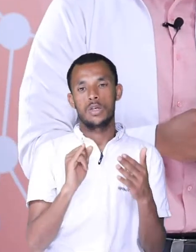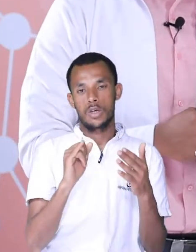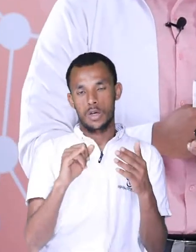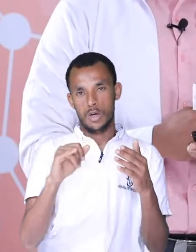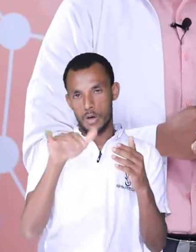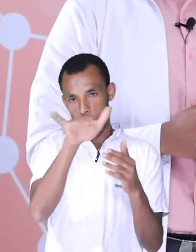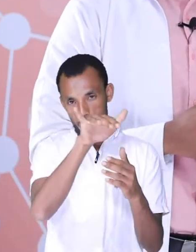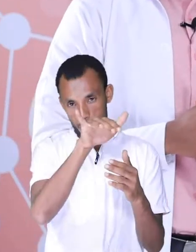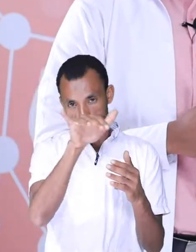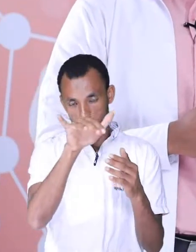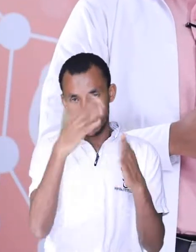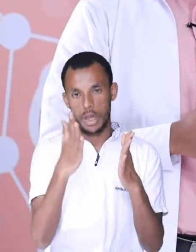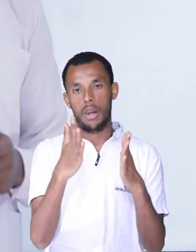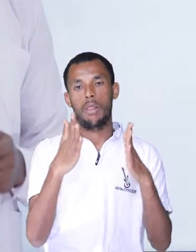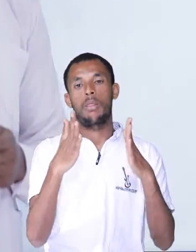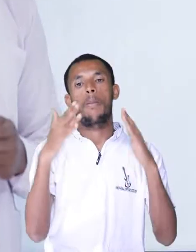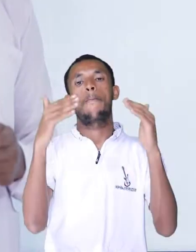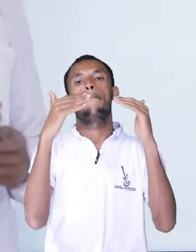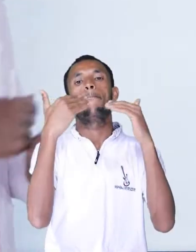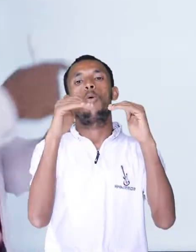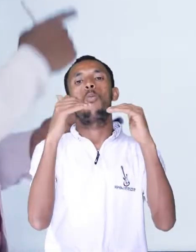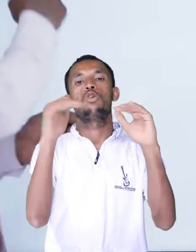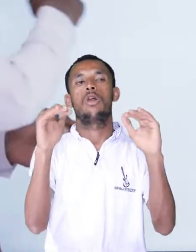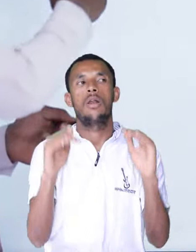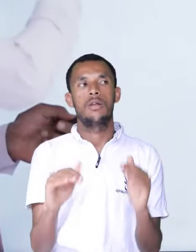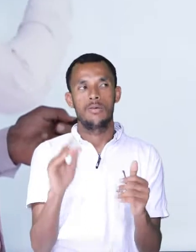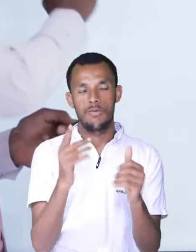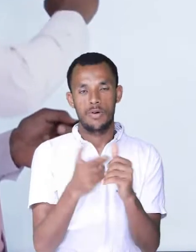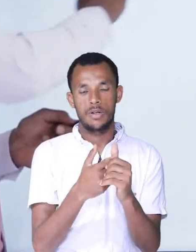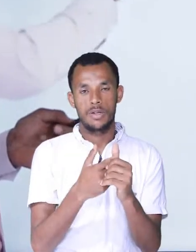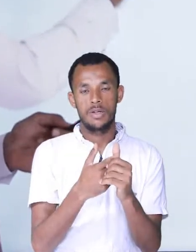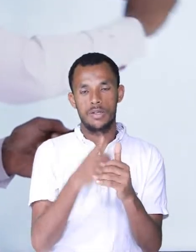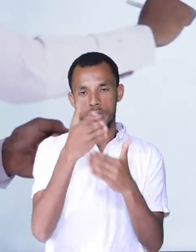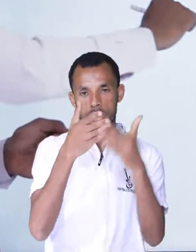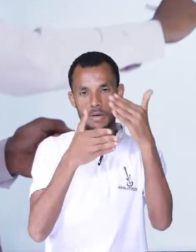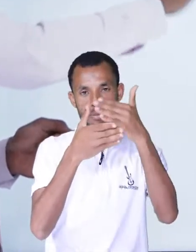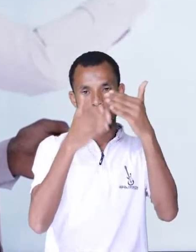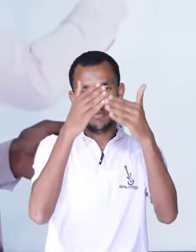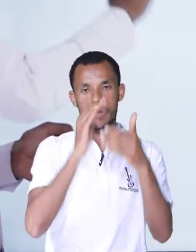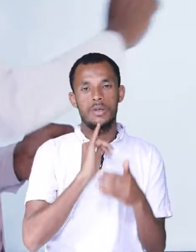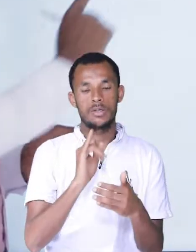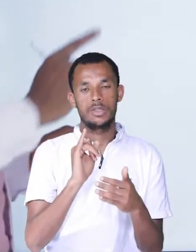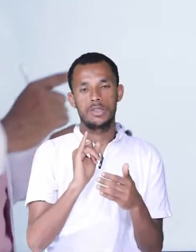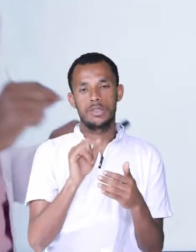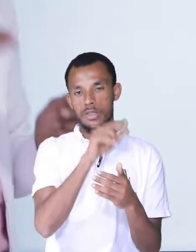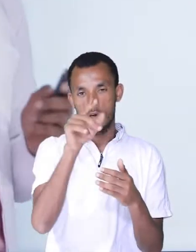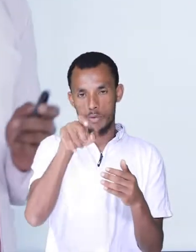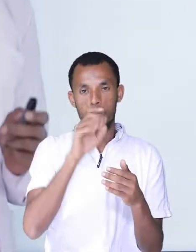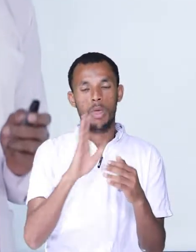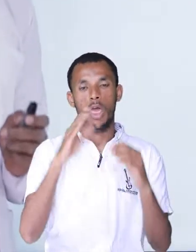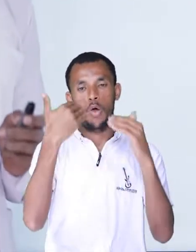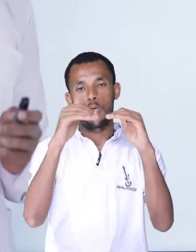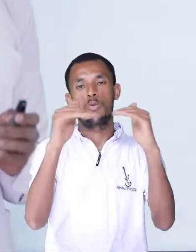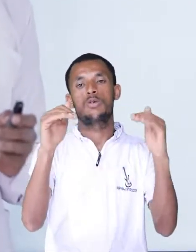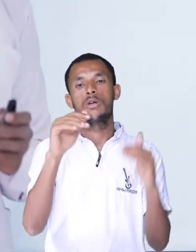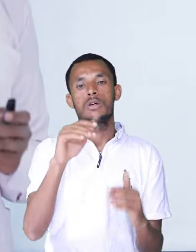sides have to be proportional. Therefore, the first step, they have to be proportional.